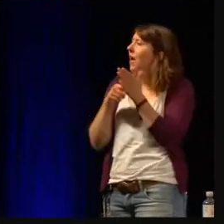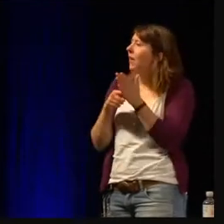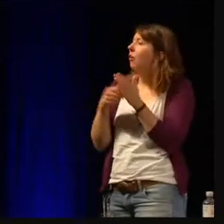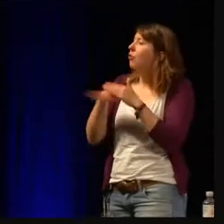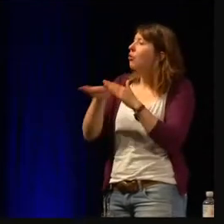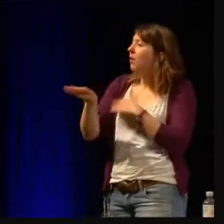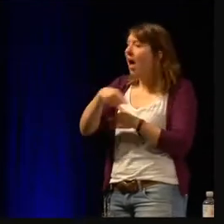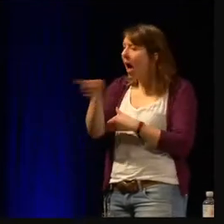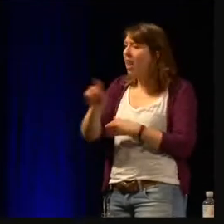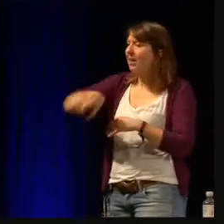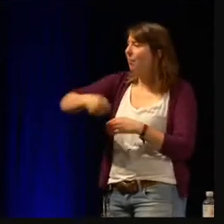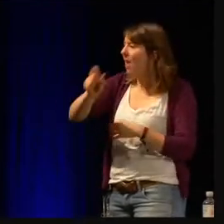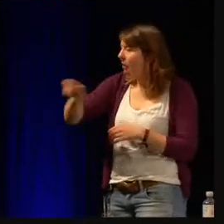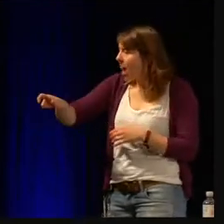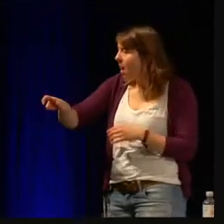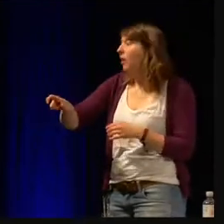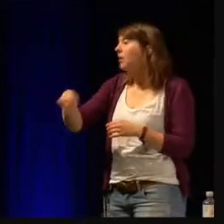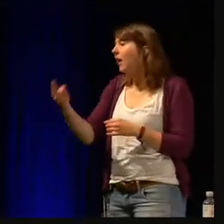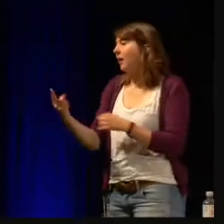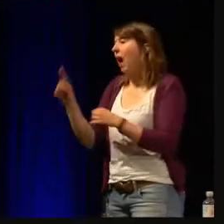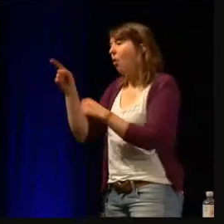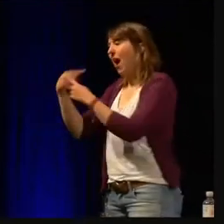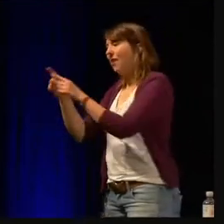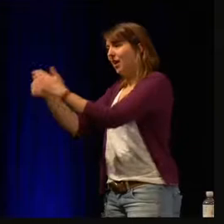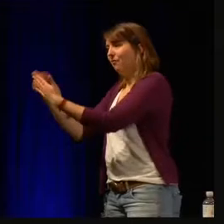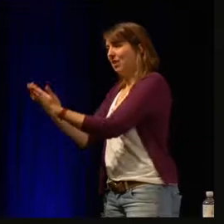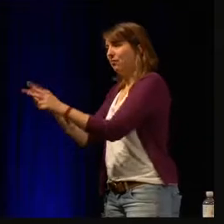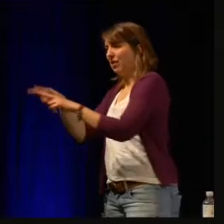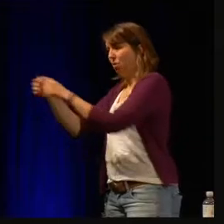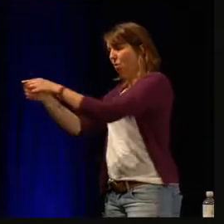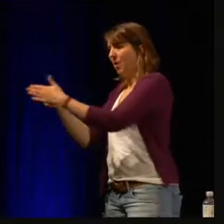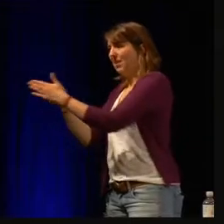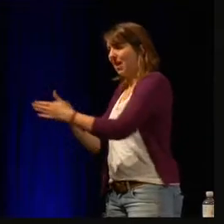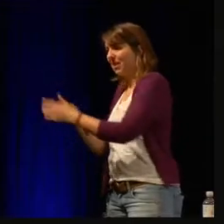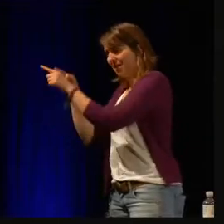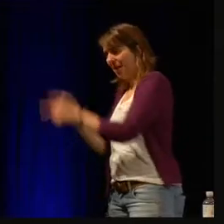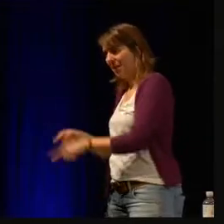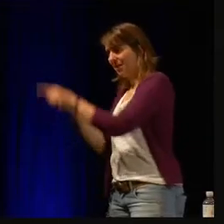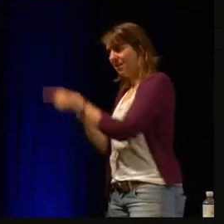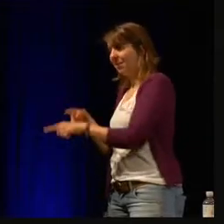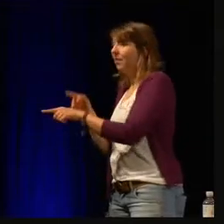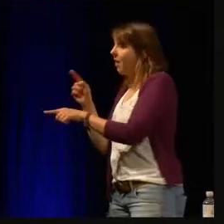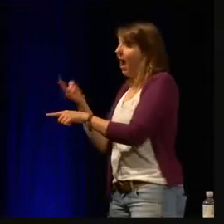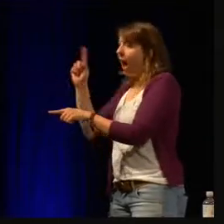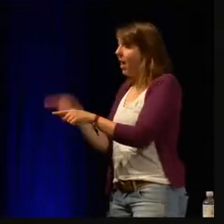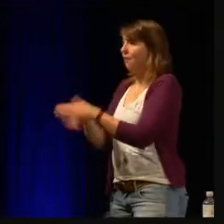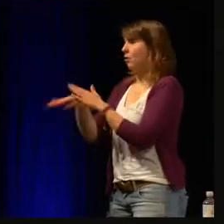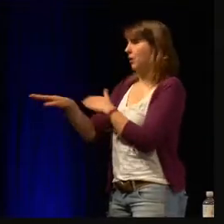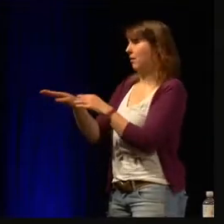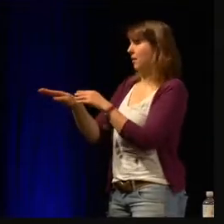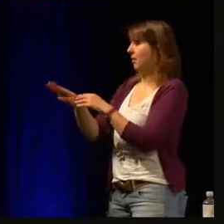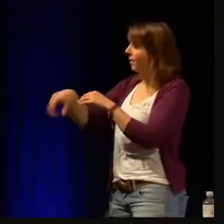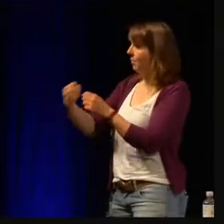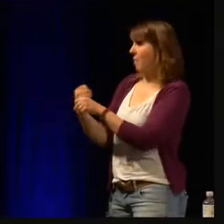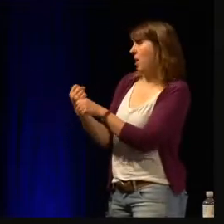refugees are criminals, then the system will show me more videos of that type. So it will change my worldview. So